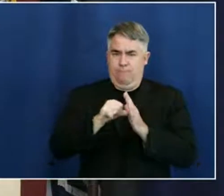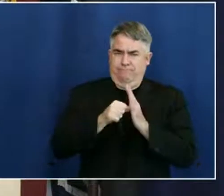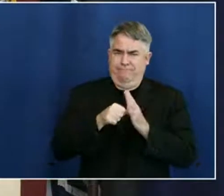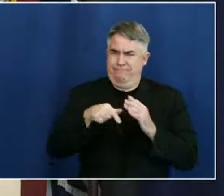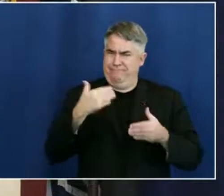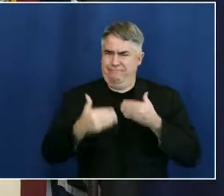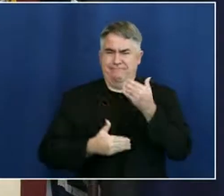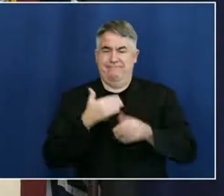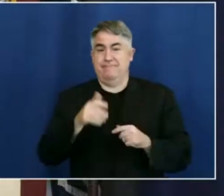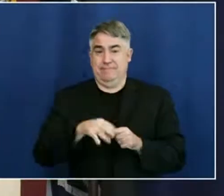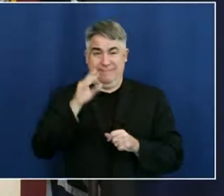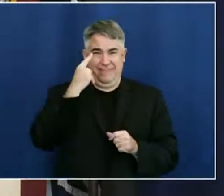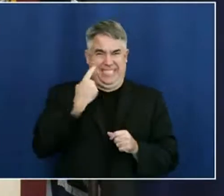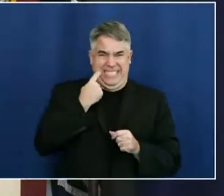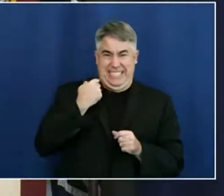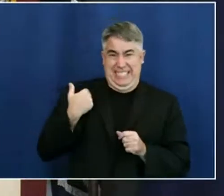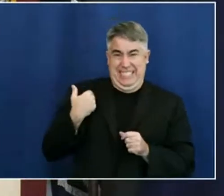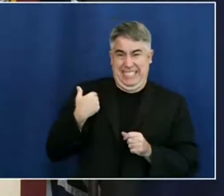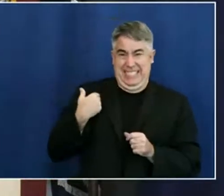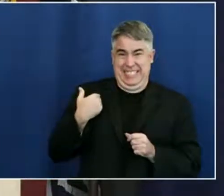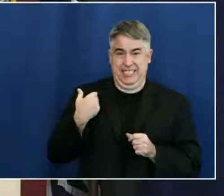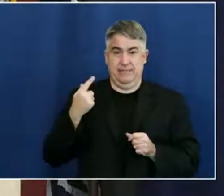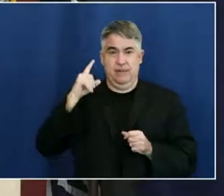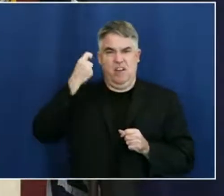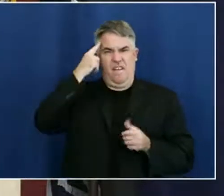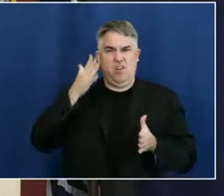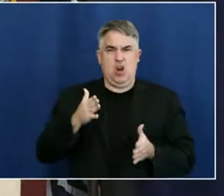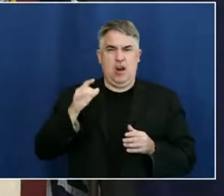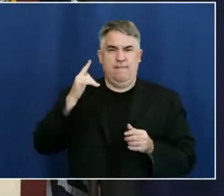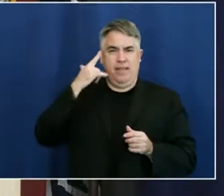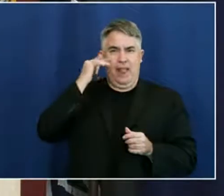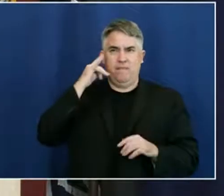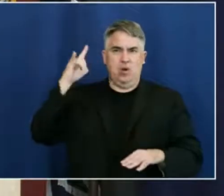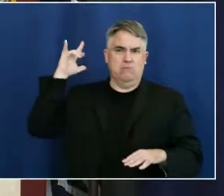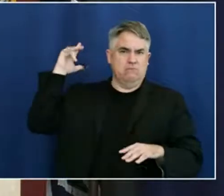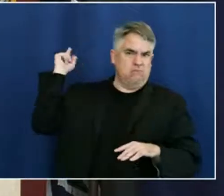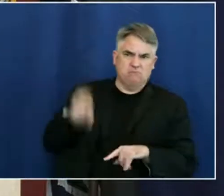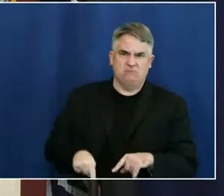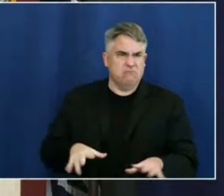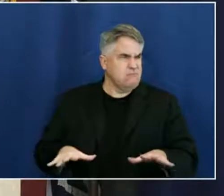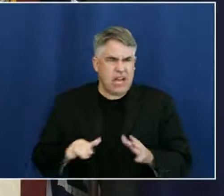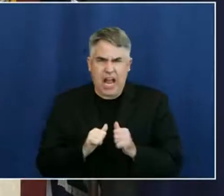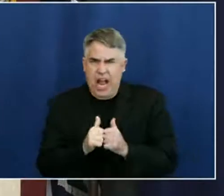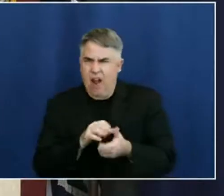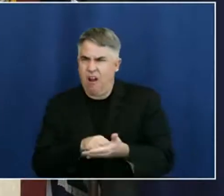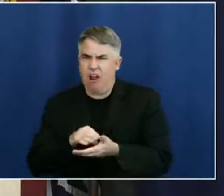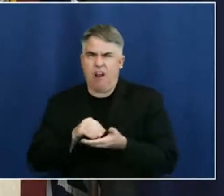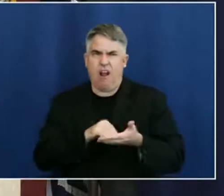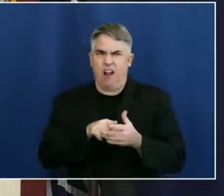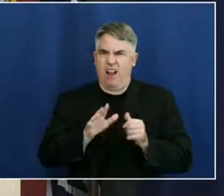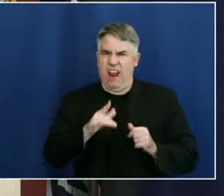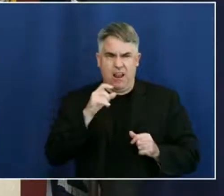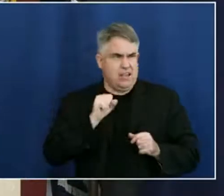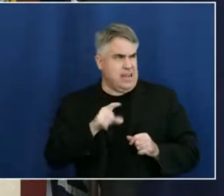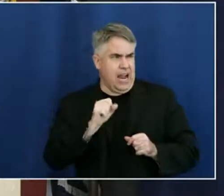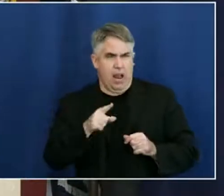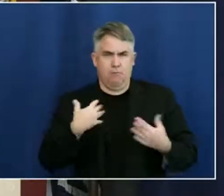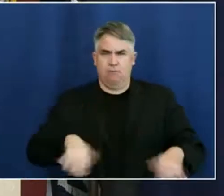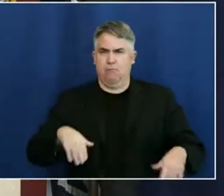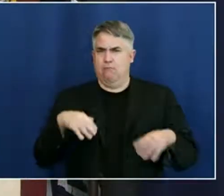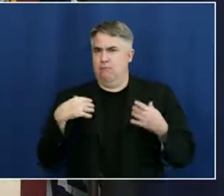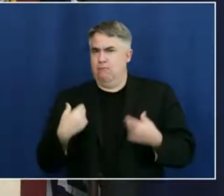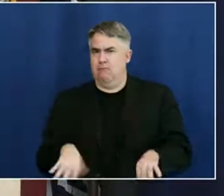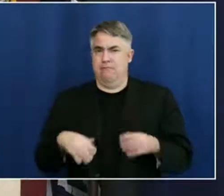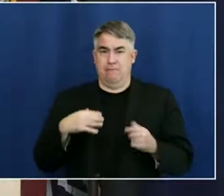to San Diego this week to highlight the first vaccination superstation in the state of California, but more broadly than that, to